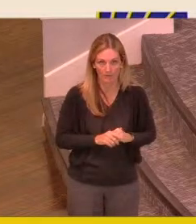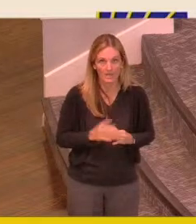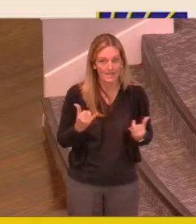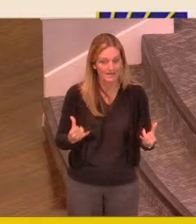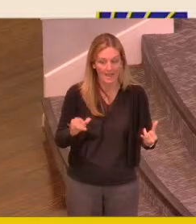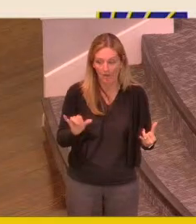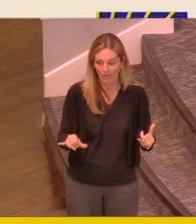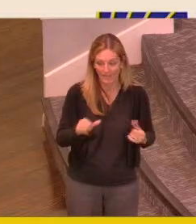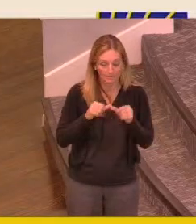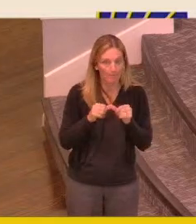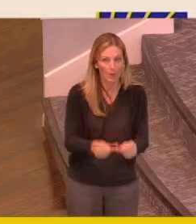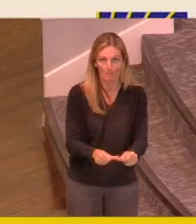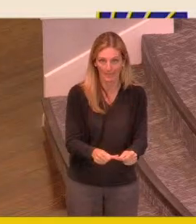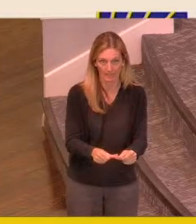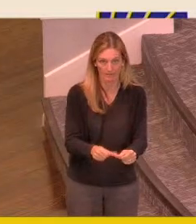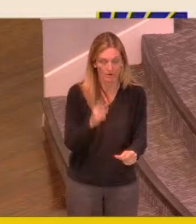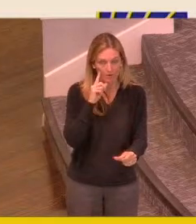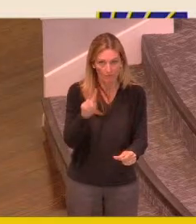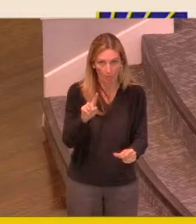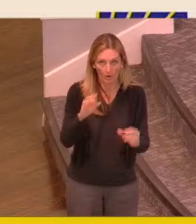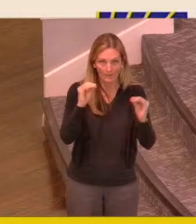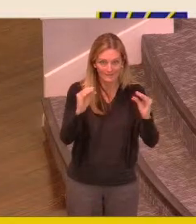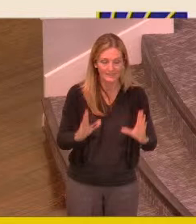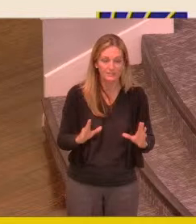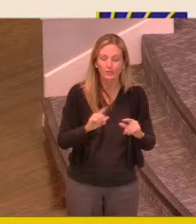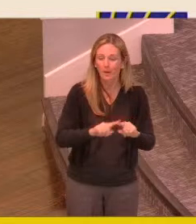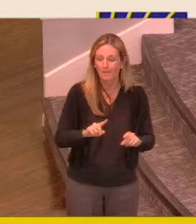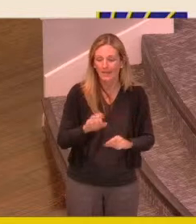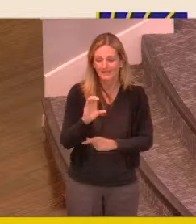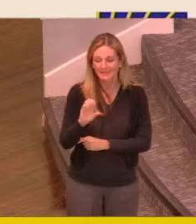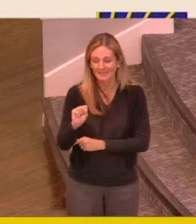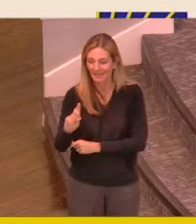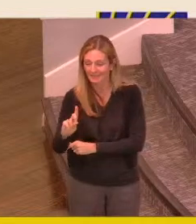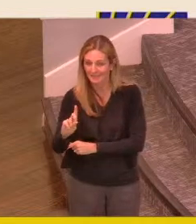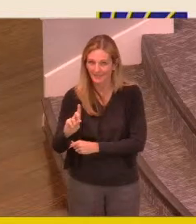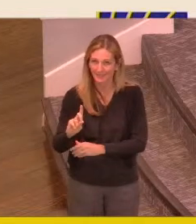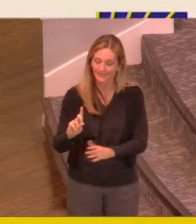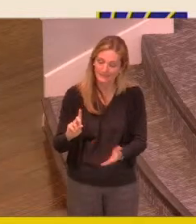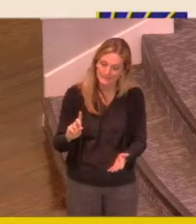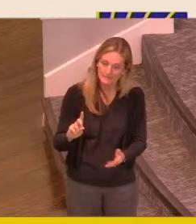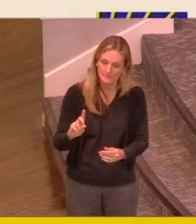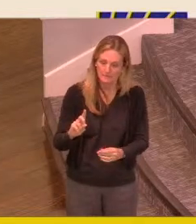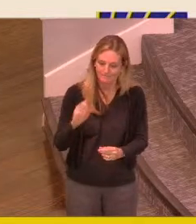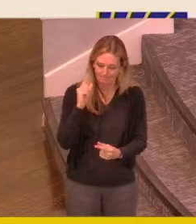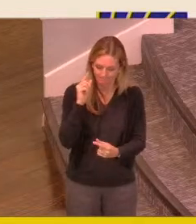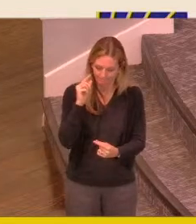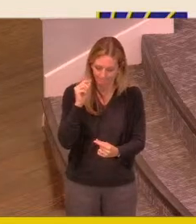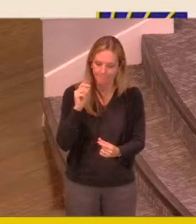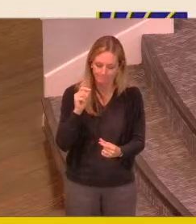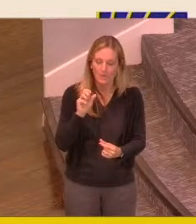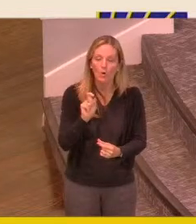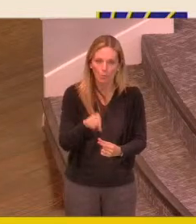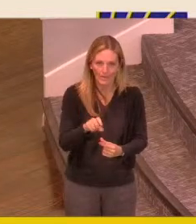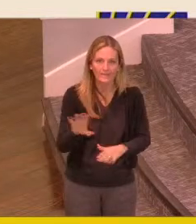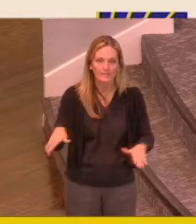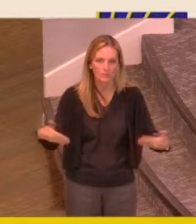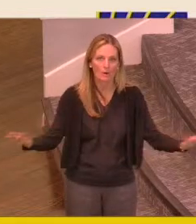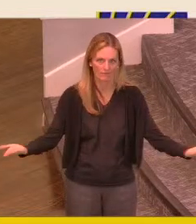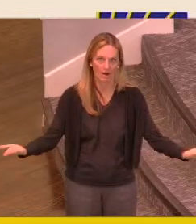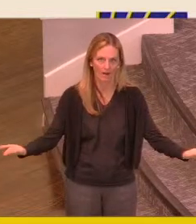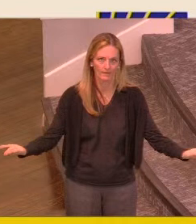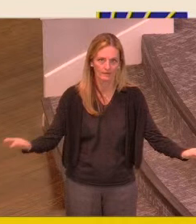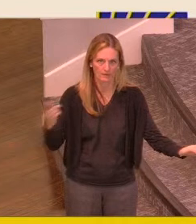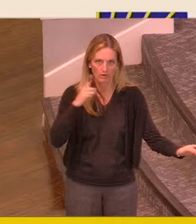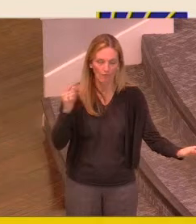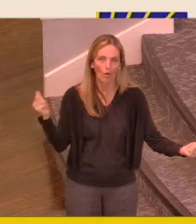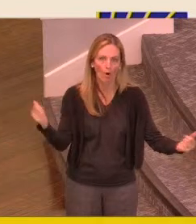permanent for teachers, but at CCSD, we think it's important for us to provide that same permanent increase for all